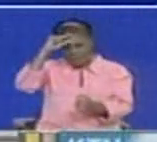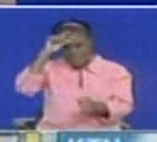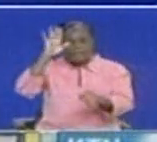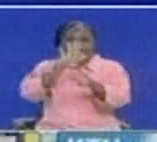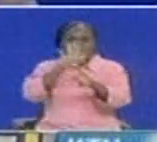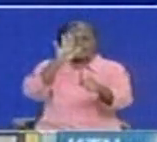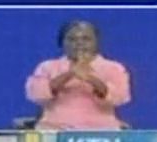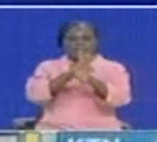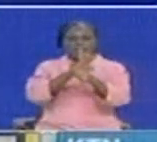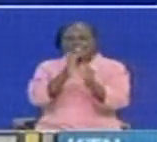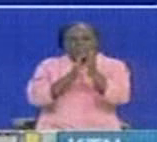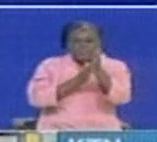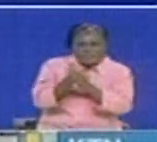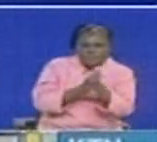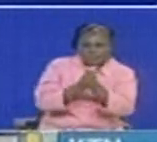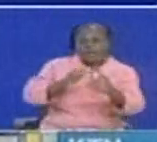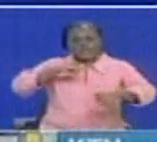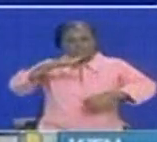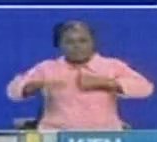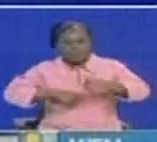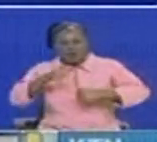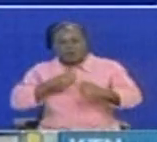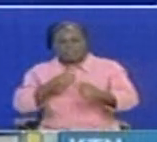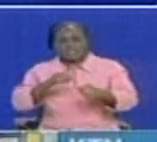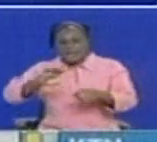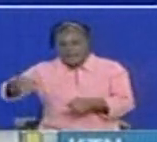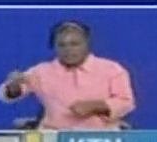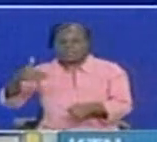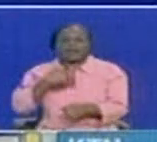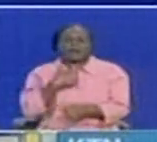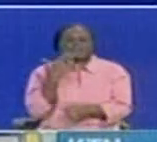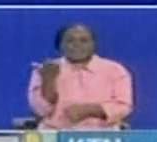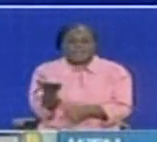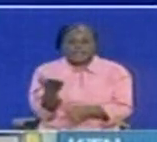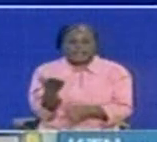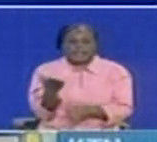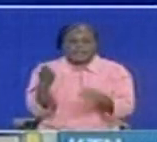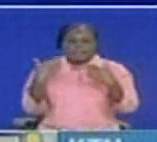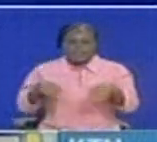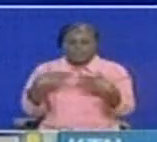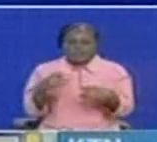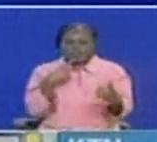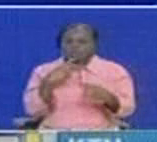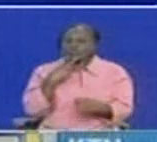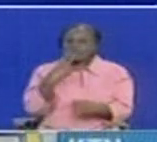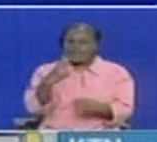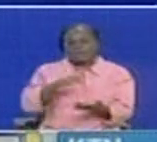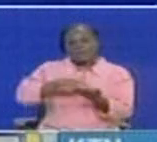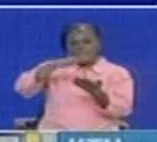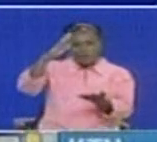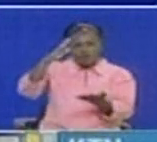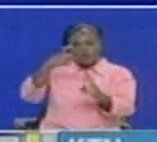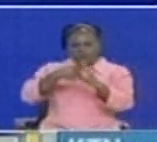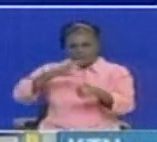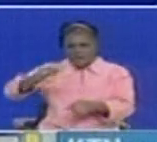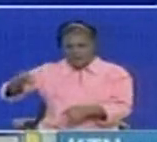of enthusiasm and support and interest from the counties. So well done, counties. Mm-hmm. I think we're taking about 200 more from